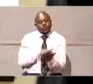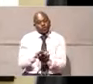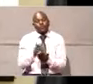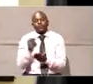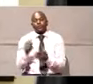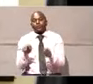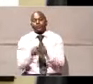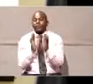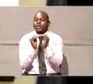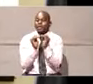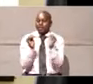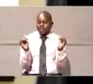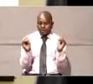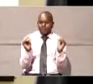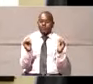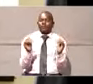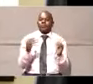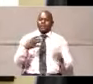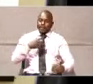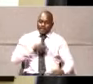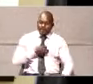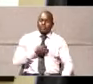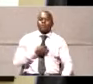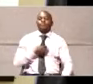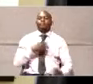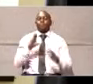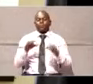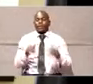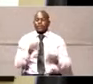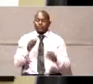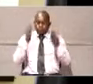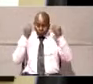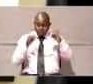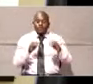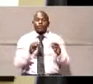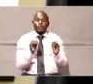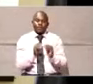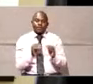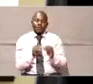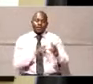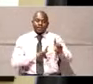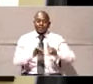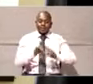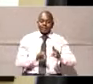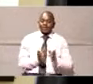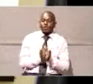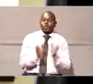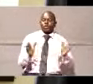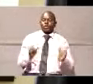and equality labor force. The president was today meeting with the Director General of the